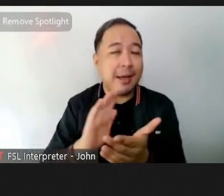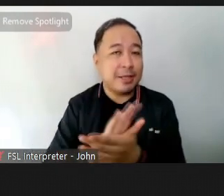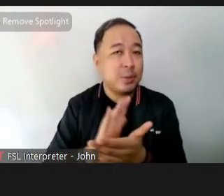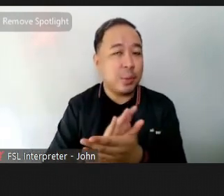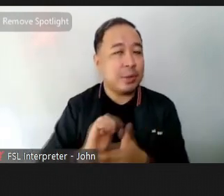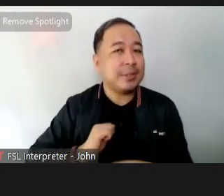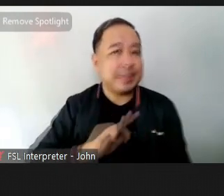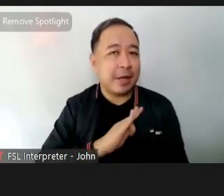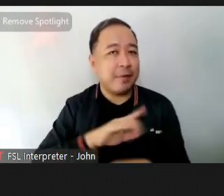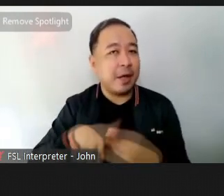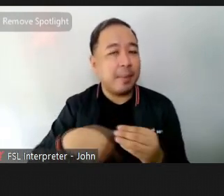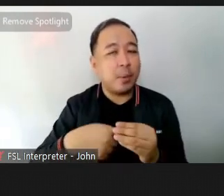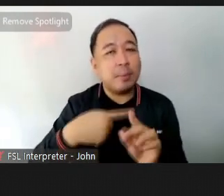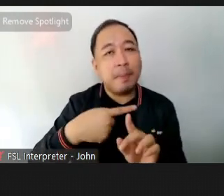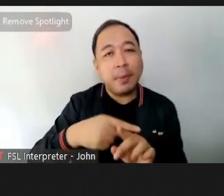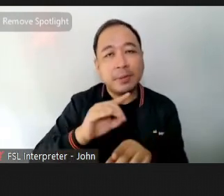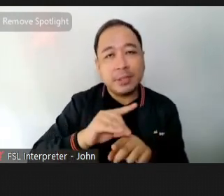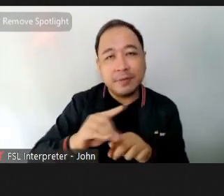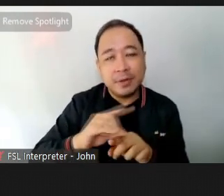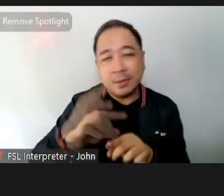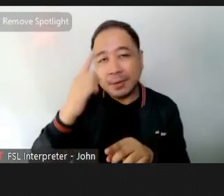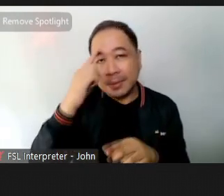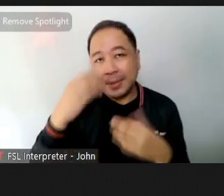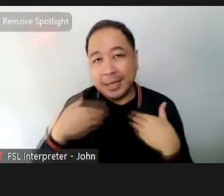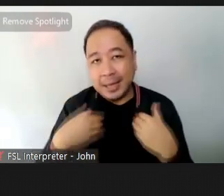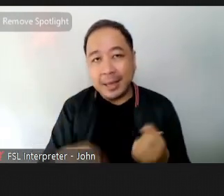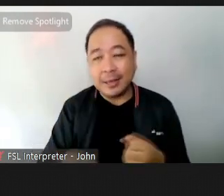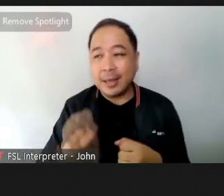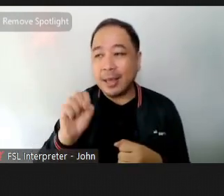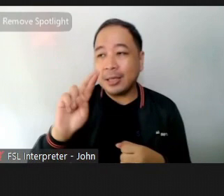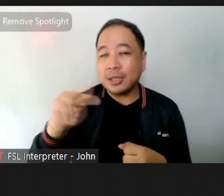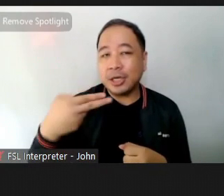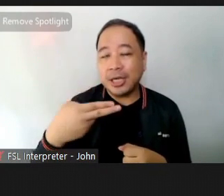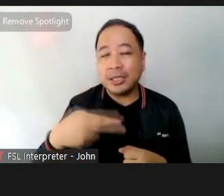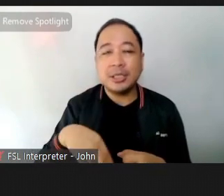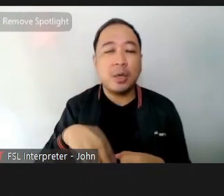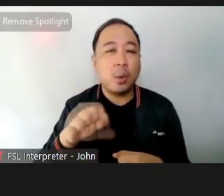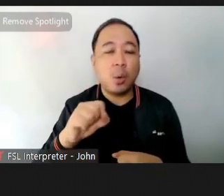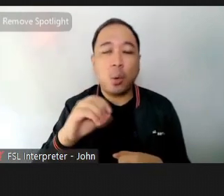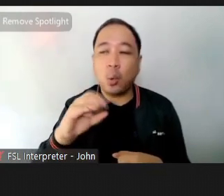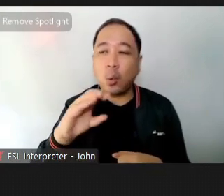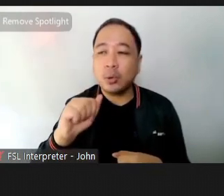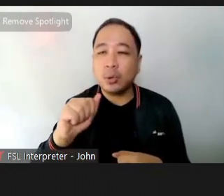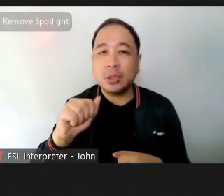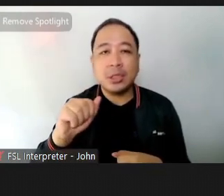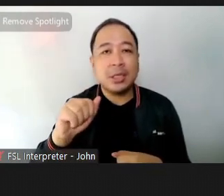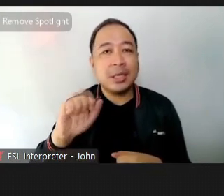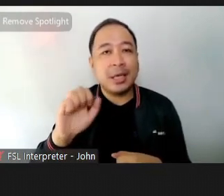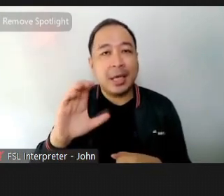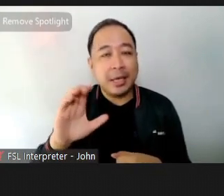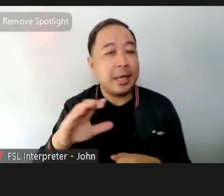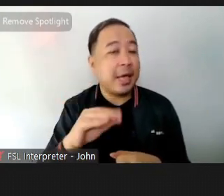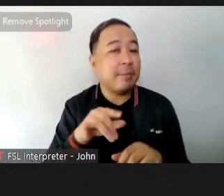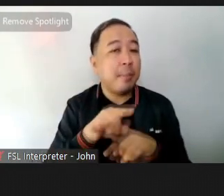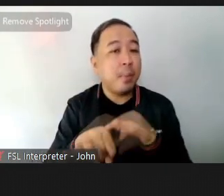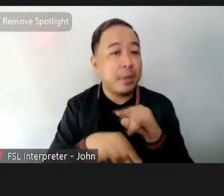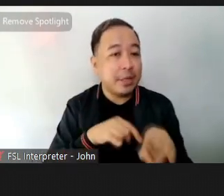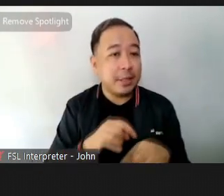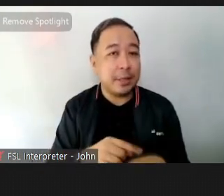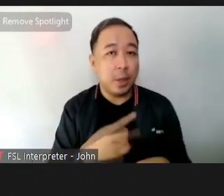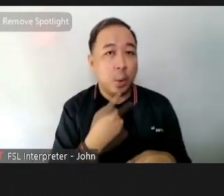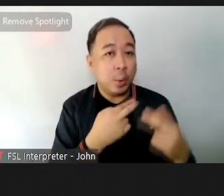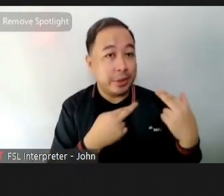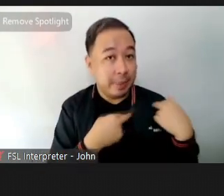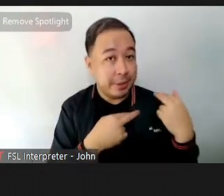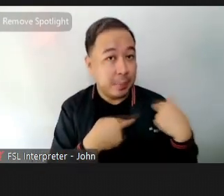discipline, mental health, sexual reproductive health, OSEC, and bullying. So similarly po, our implementers will be the